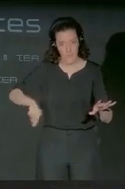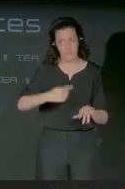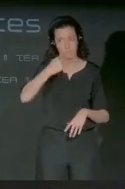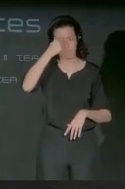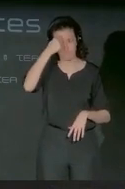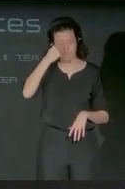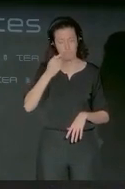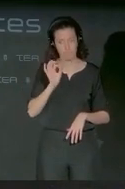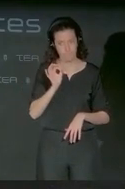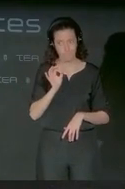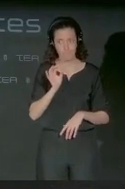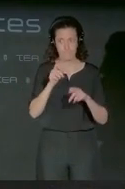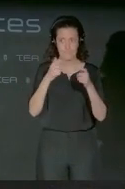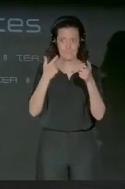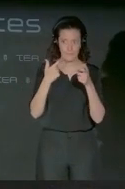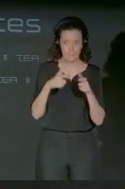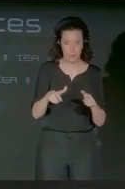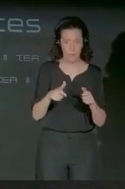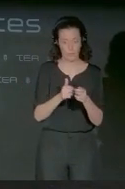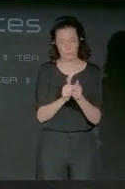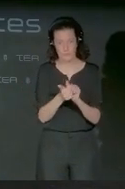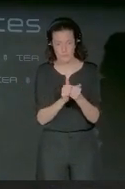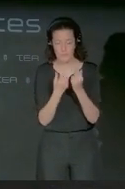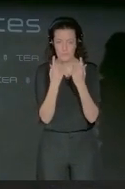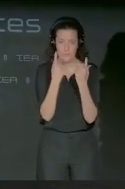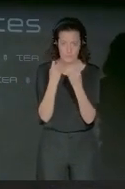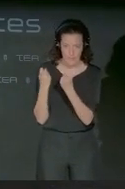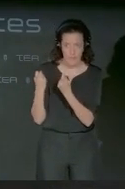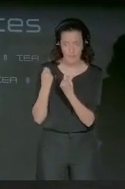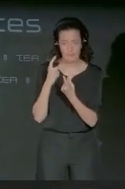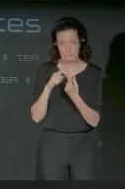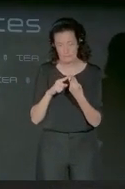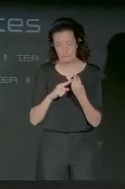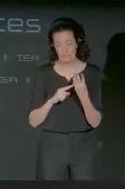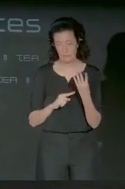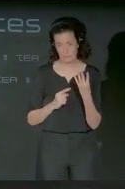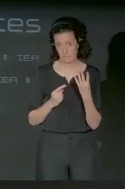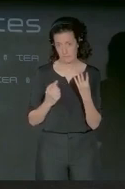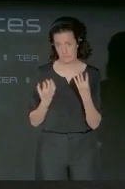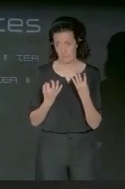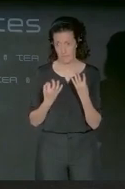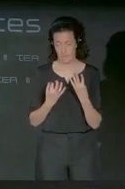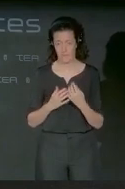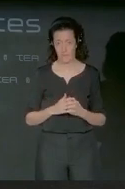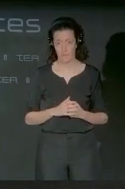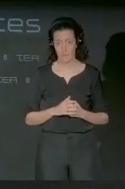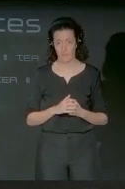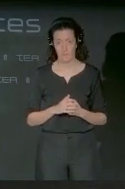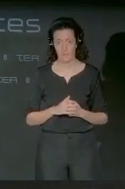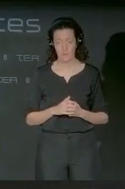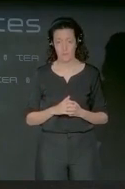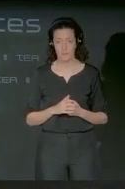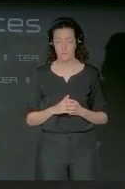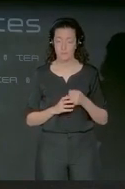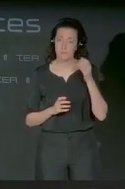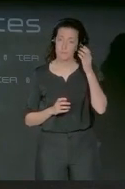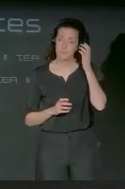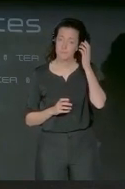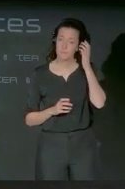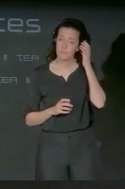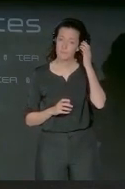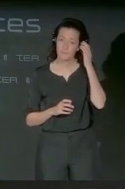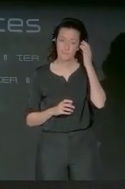And we will see also how we take forward the discussions with the Spanish Presidency. I know that you have